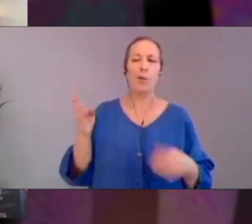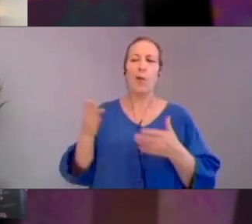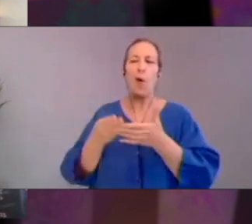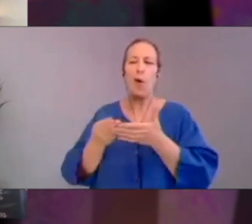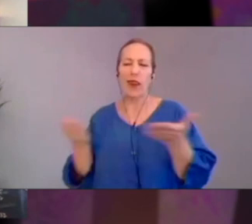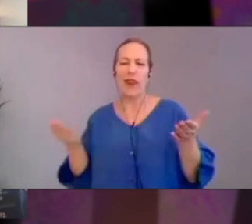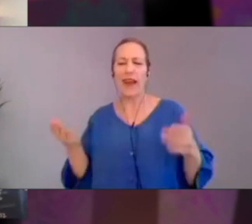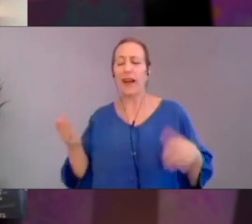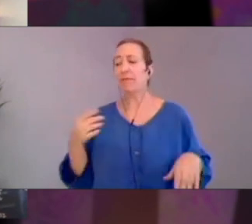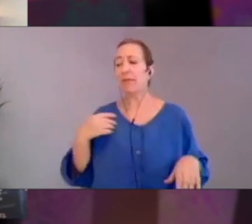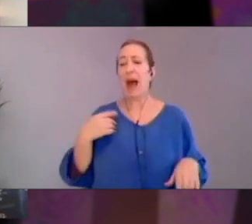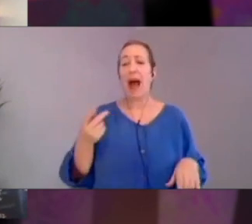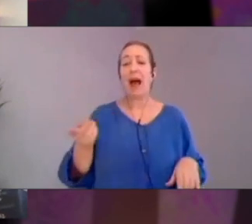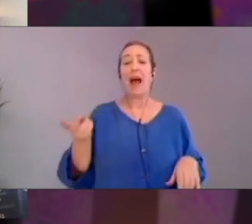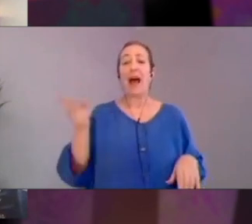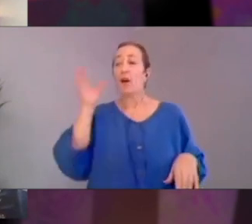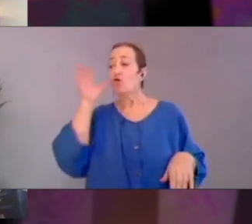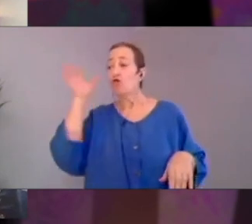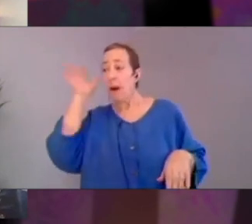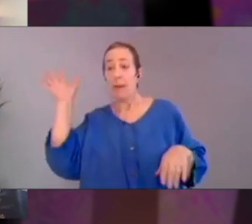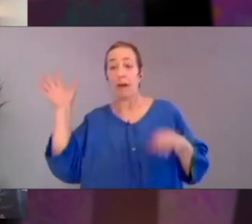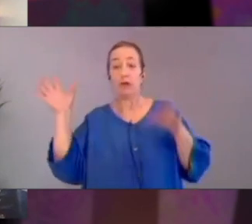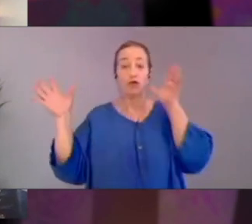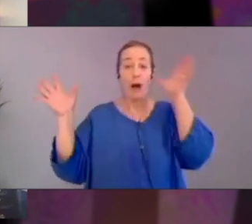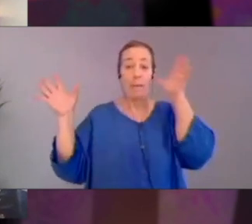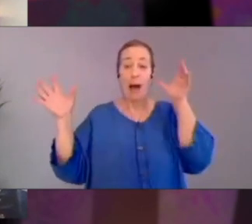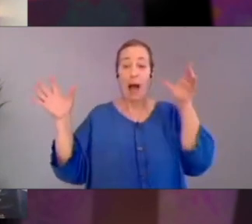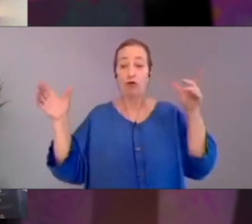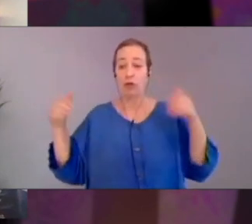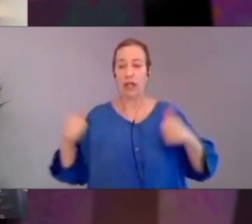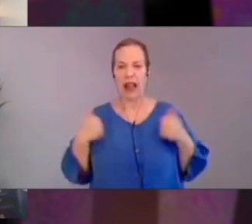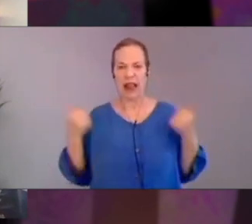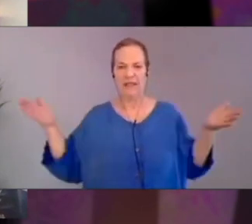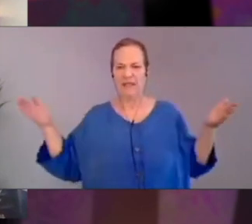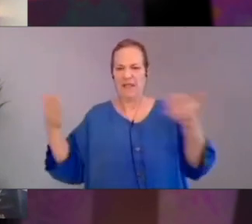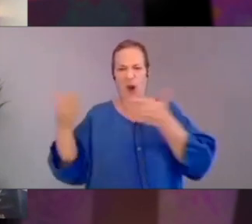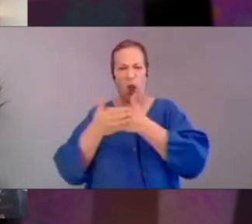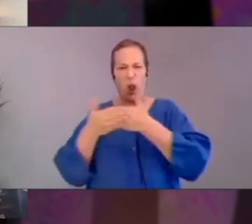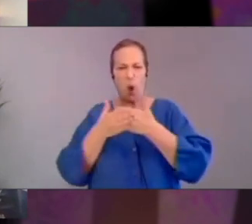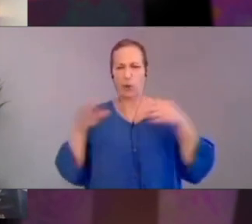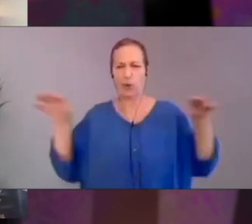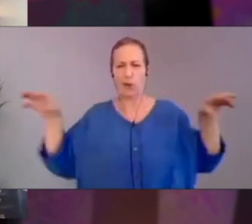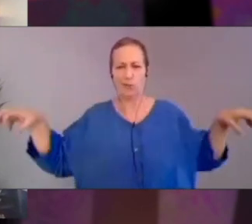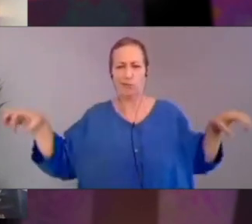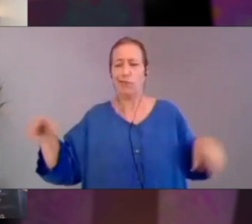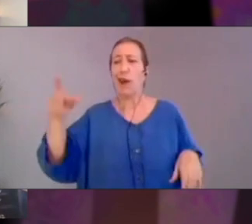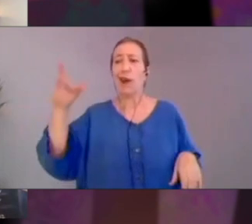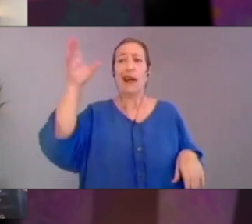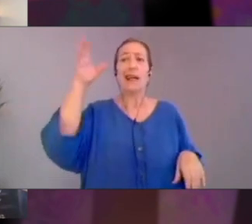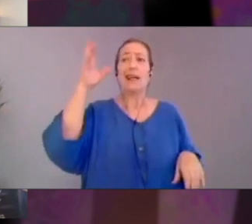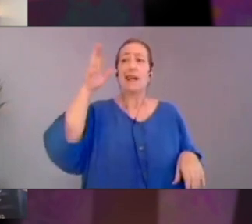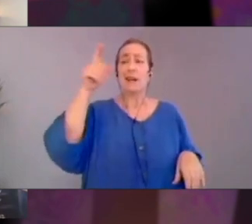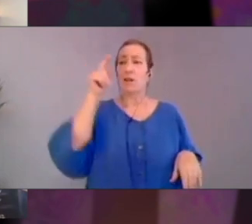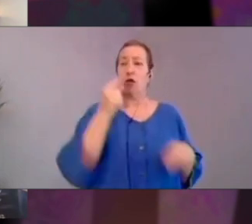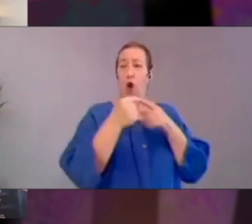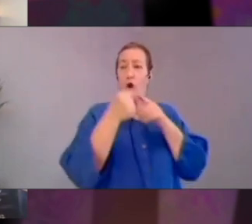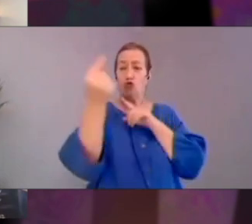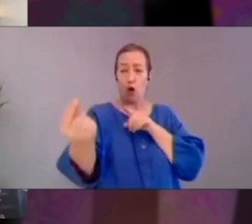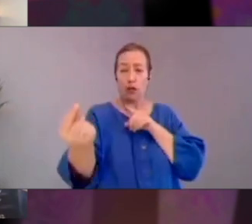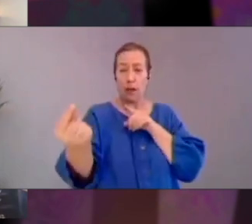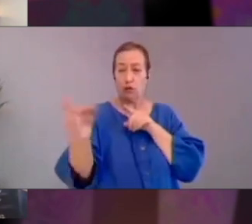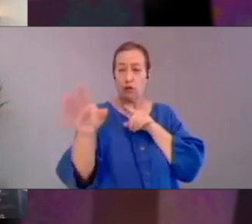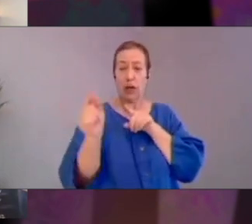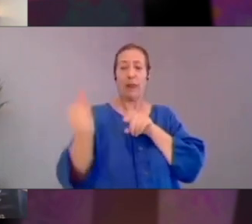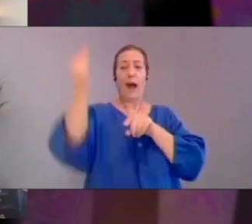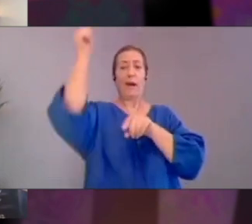both sets of grandparents living very close to me. My dad's mom lived across the street. My mom's parents lived right behind us. And then I